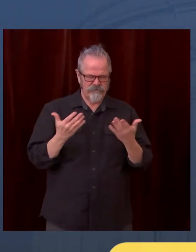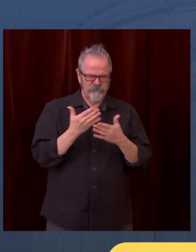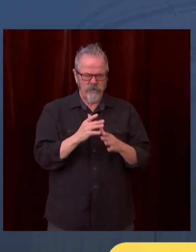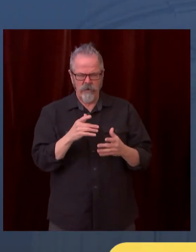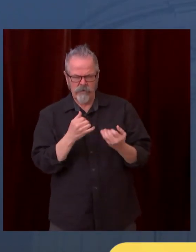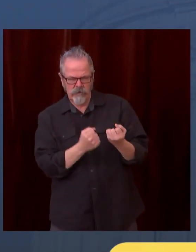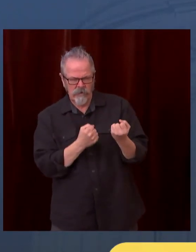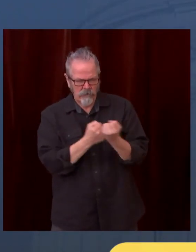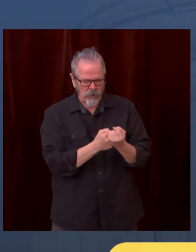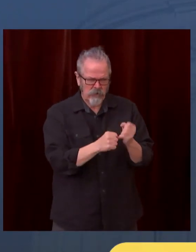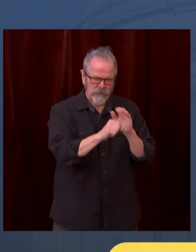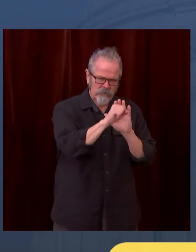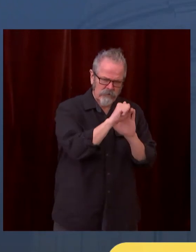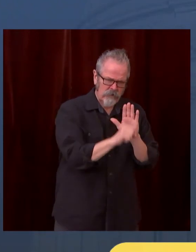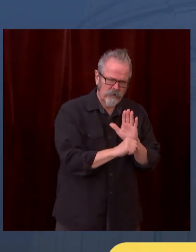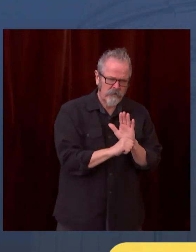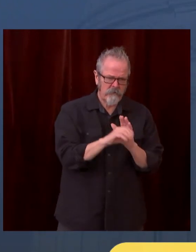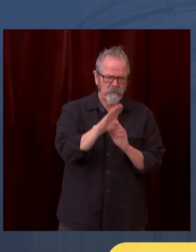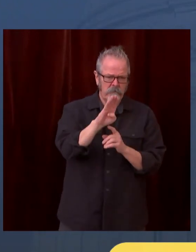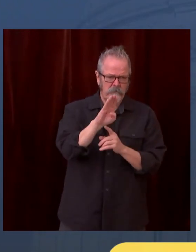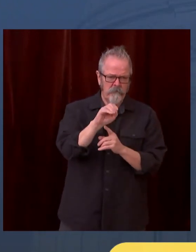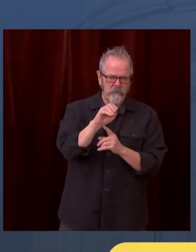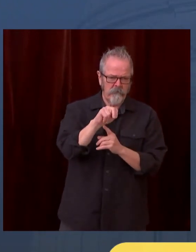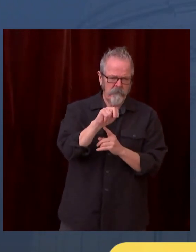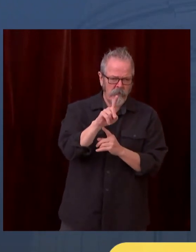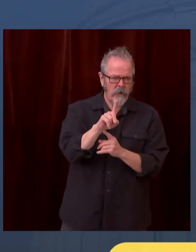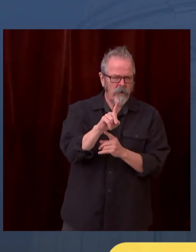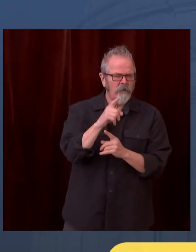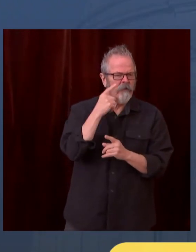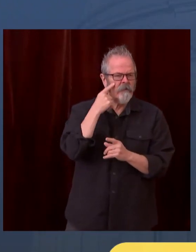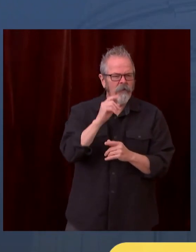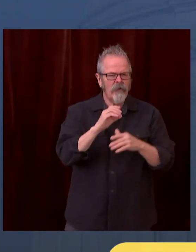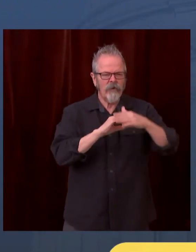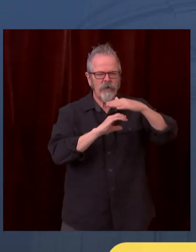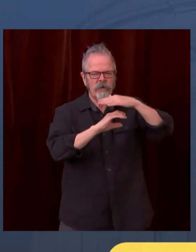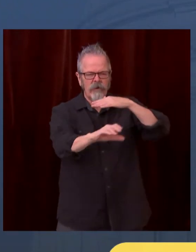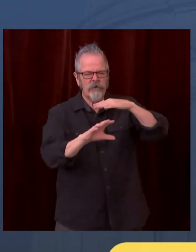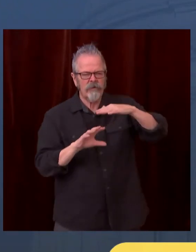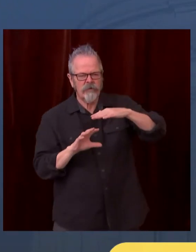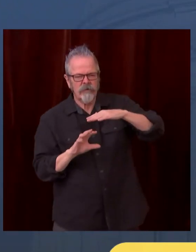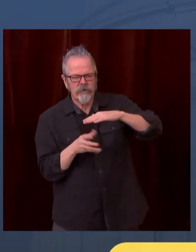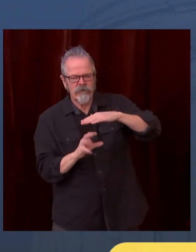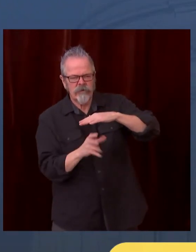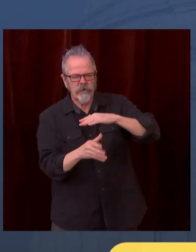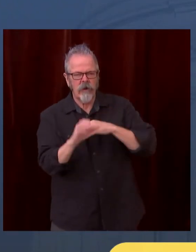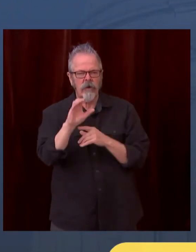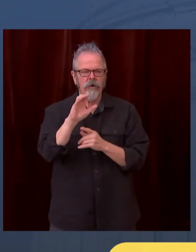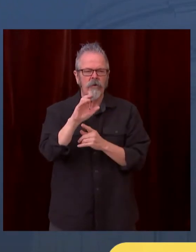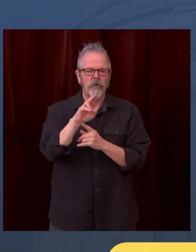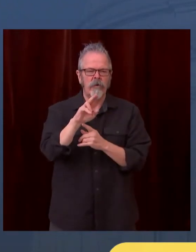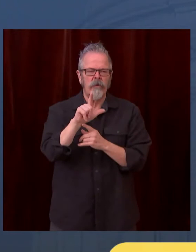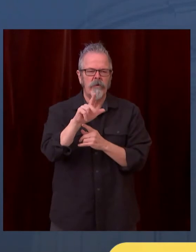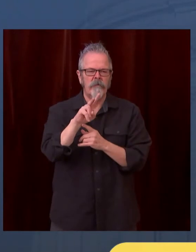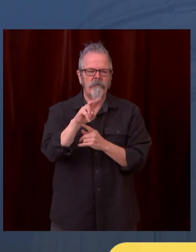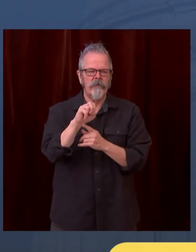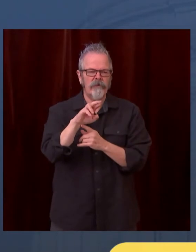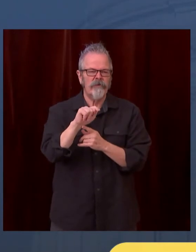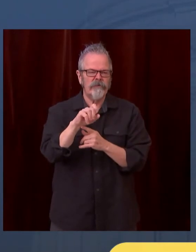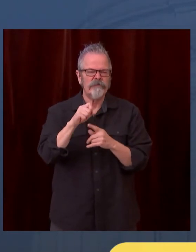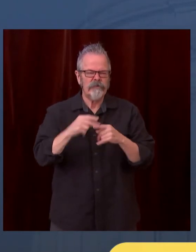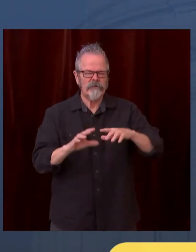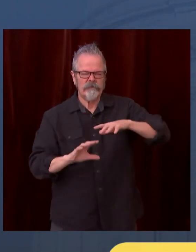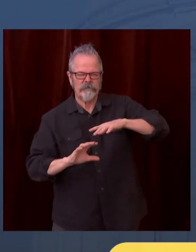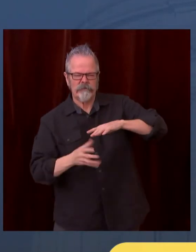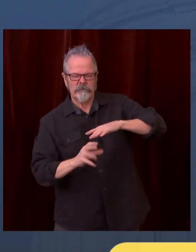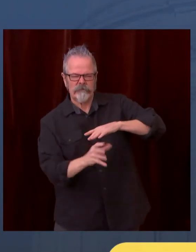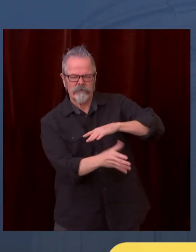Well, to first off, it's important to say the reason, well, there's two reasons we are investing in culverts.